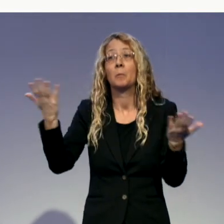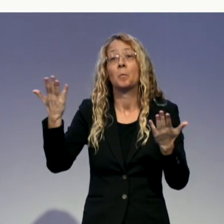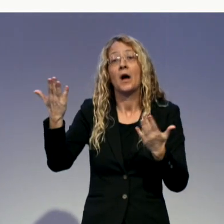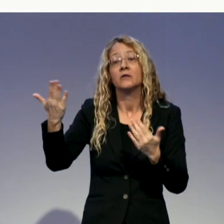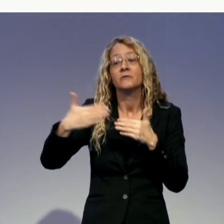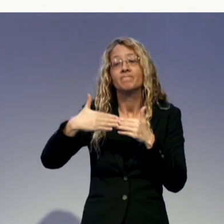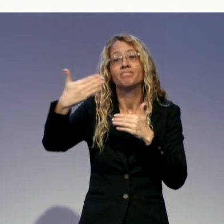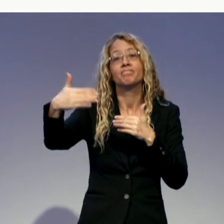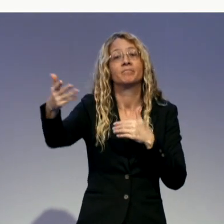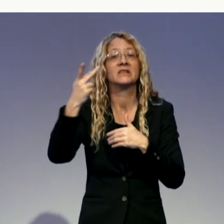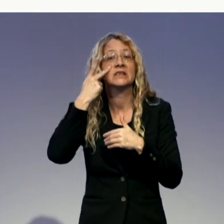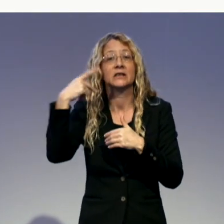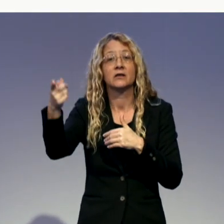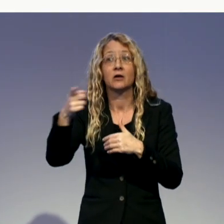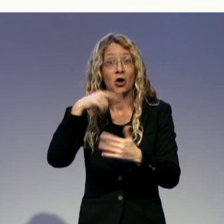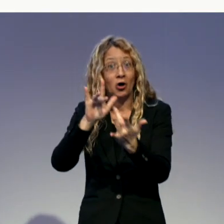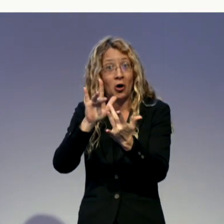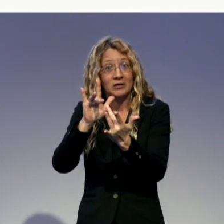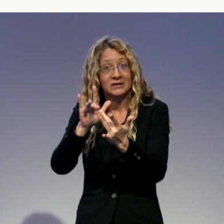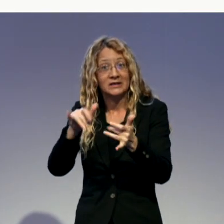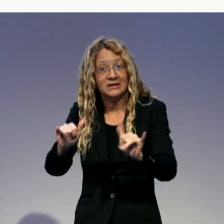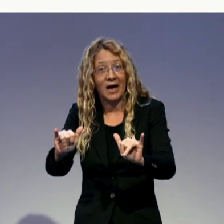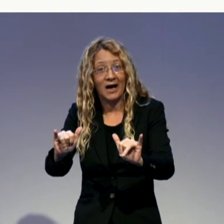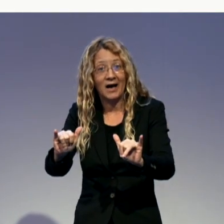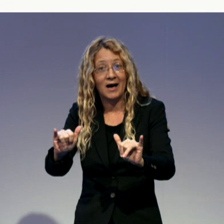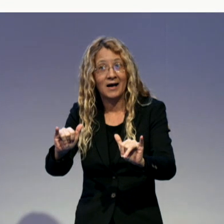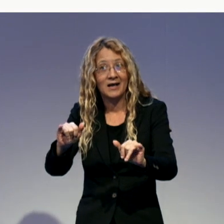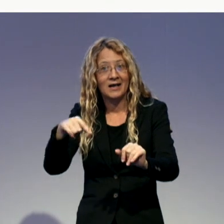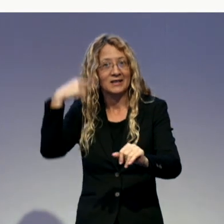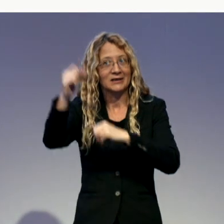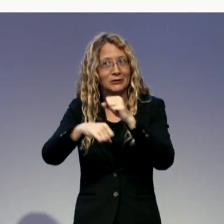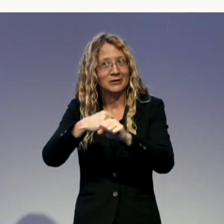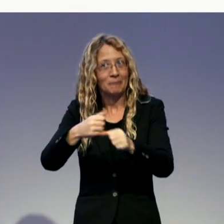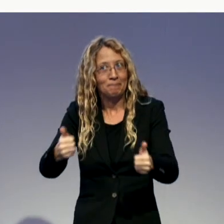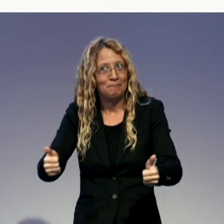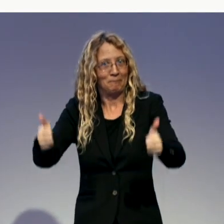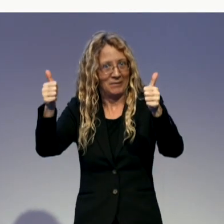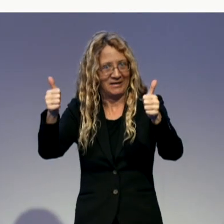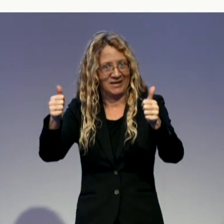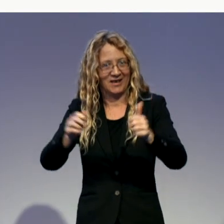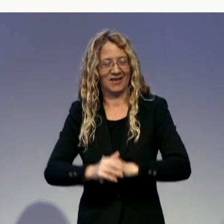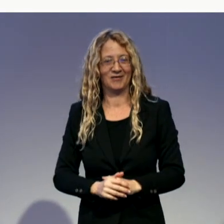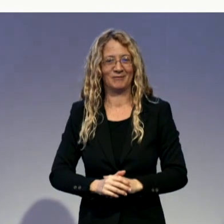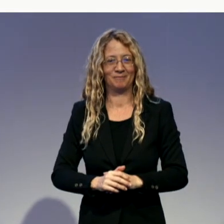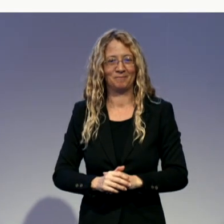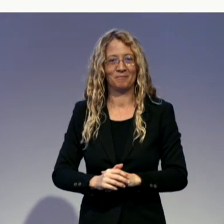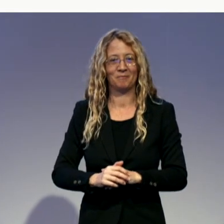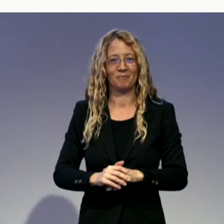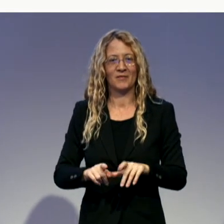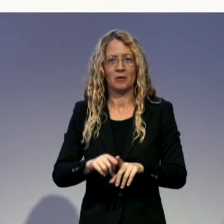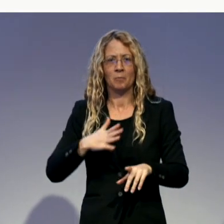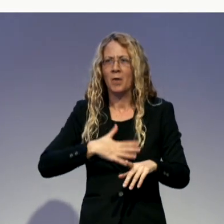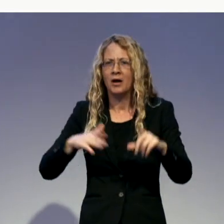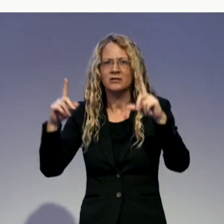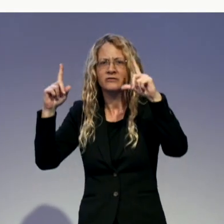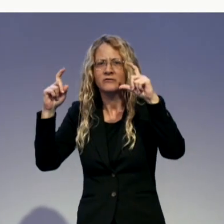next conference even better. Thank you. And looking forward seeing photos from you all, okay? And we will